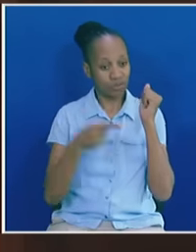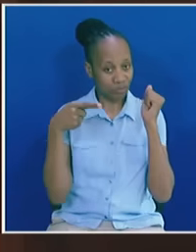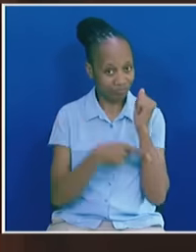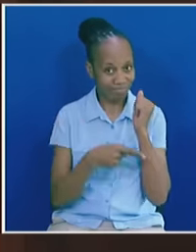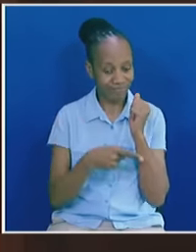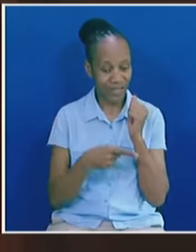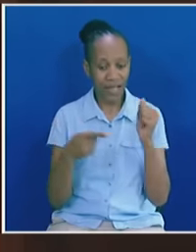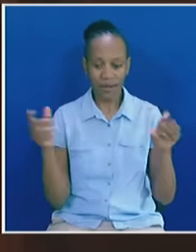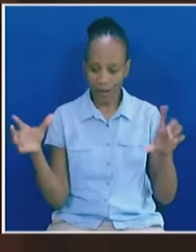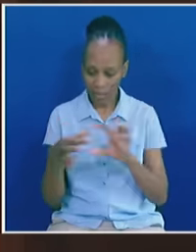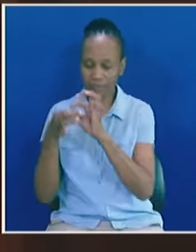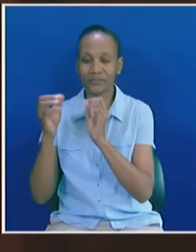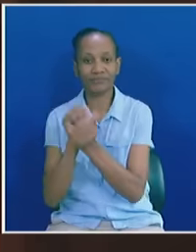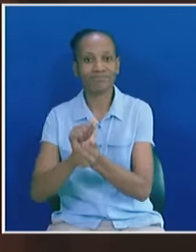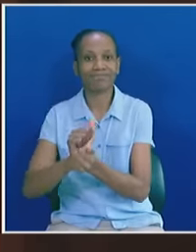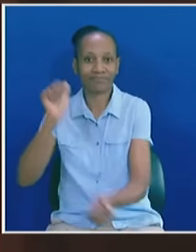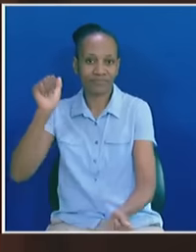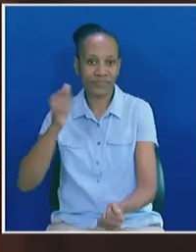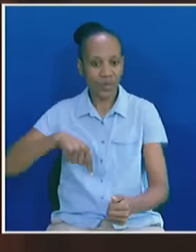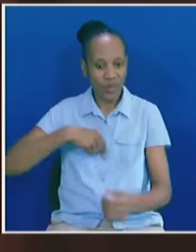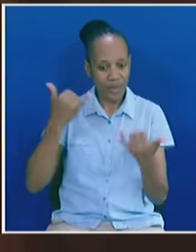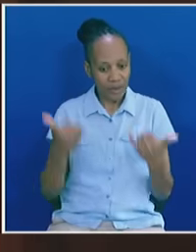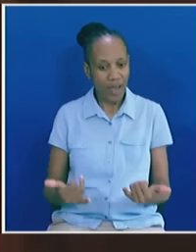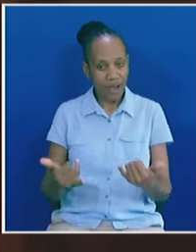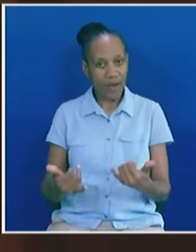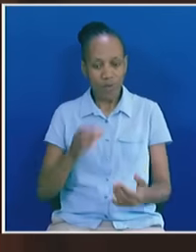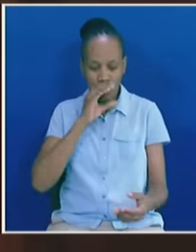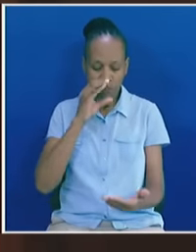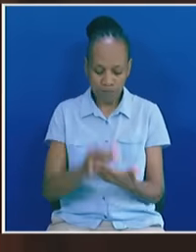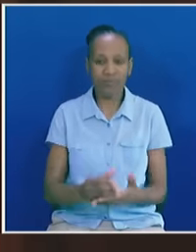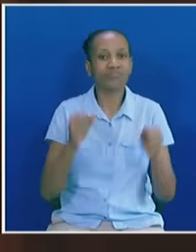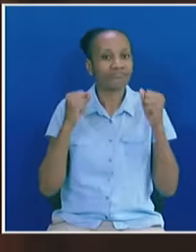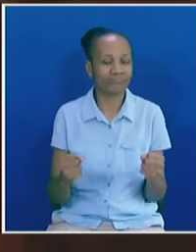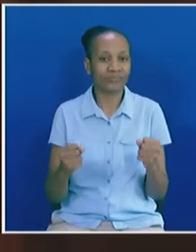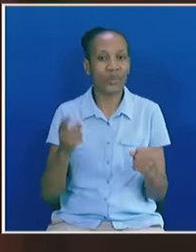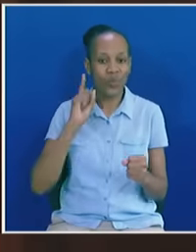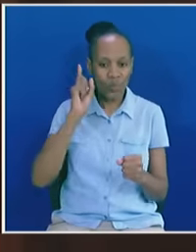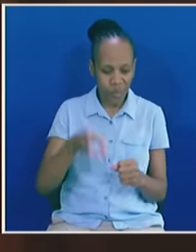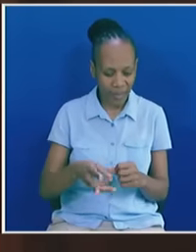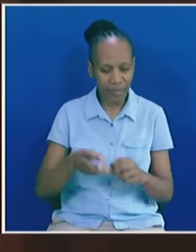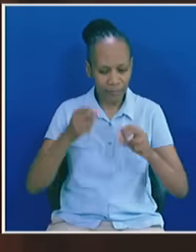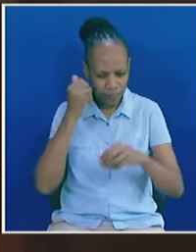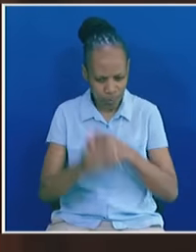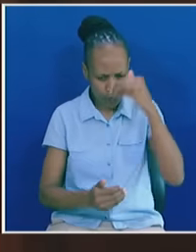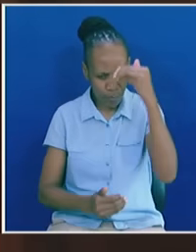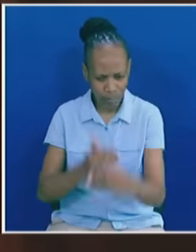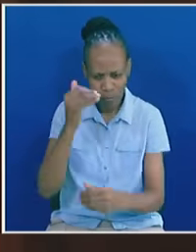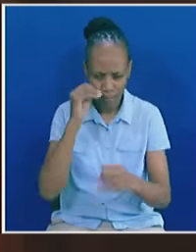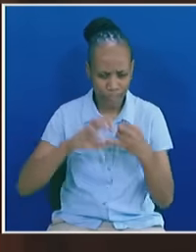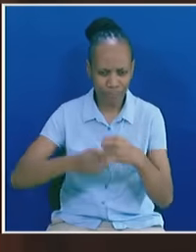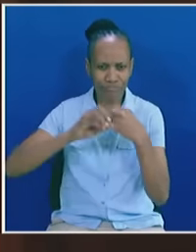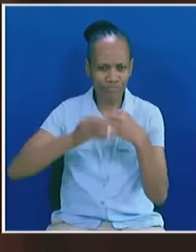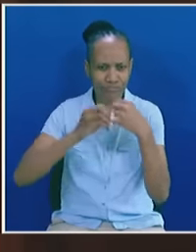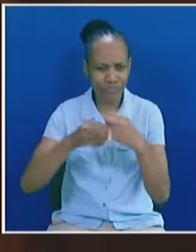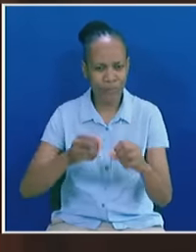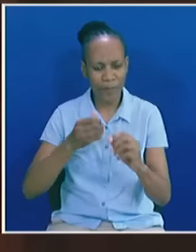our democracy. We stand before this House to recommit ourselves that we shall spare neither strength nor effort in pursuit of our